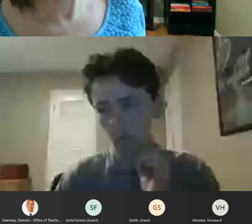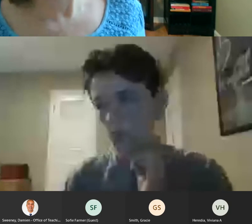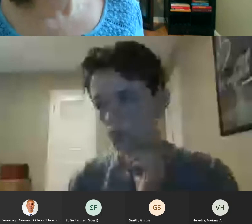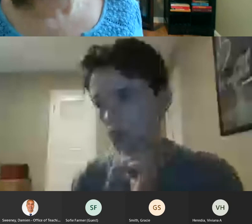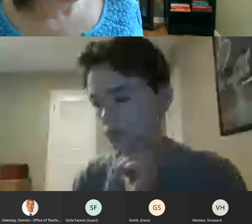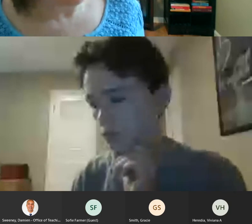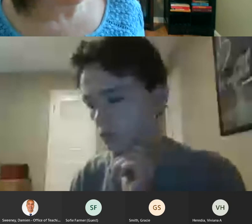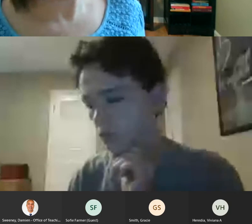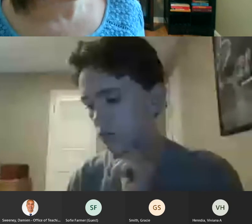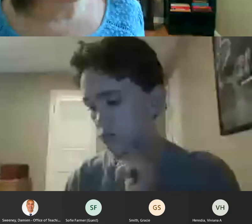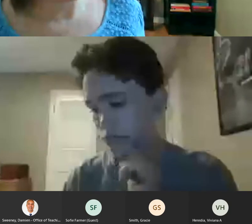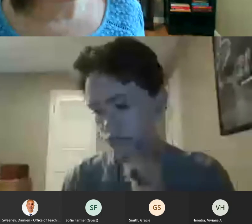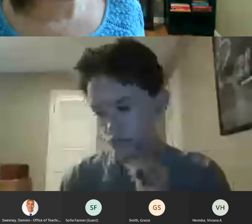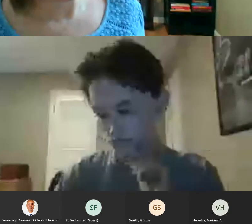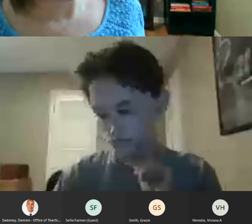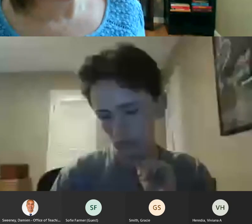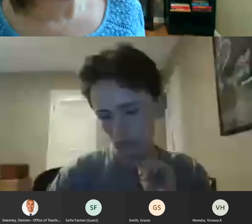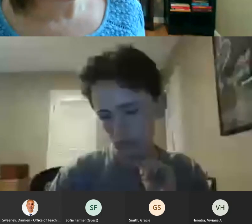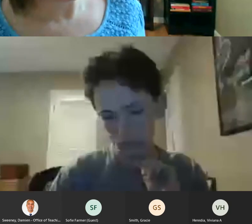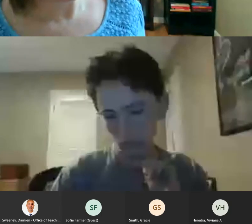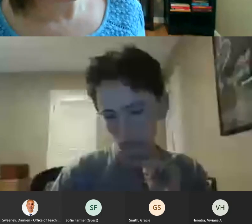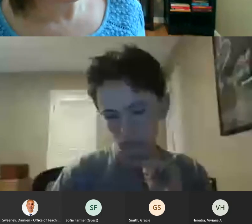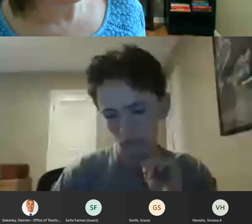best. Given that I have the